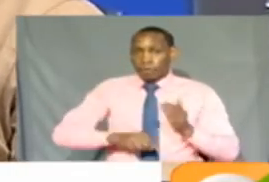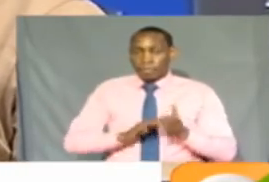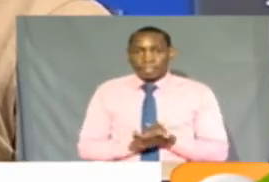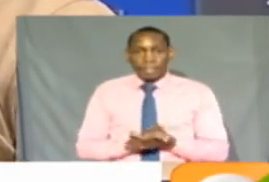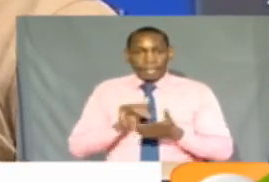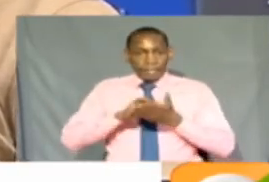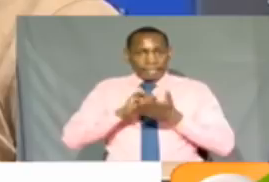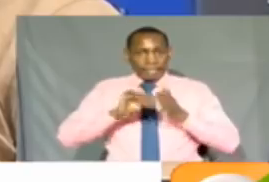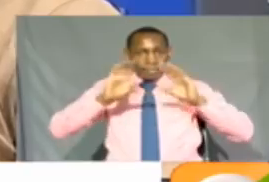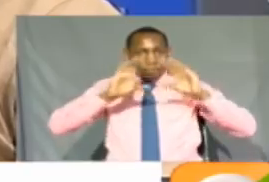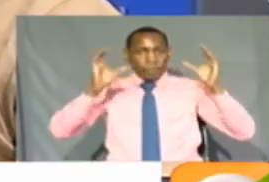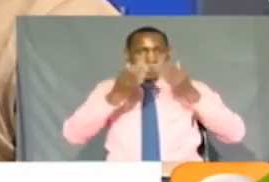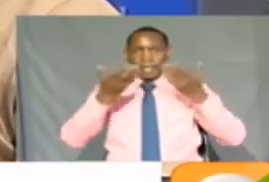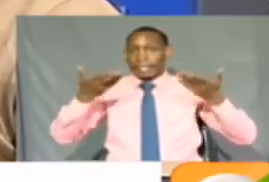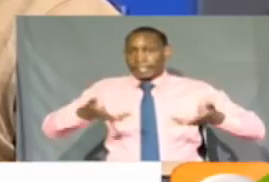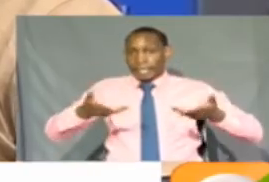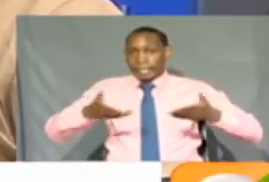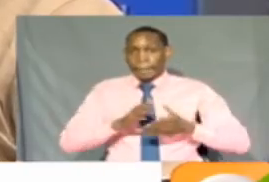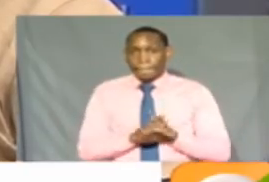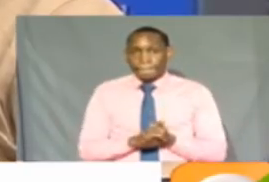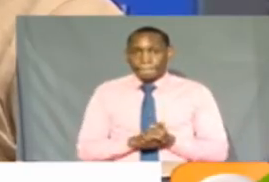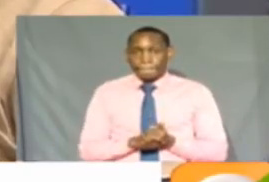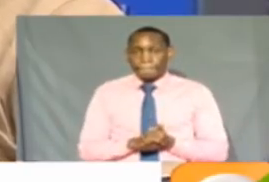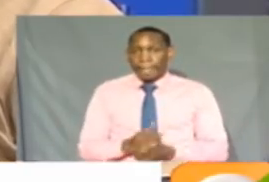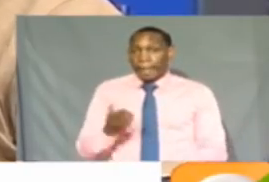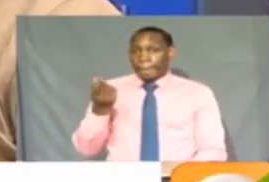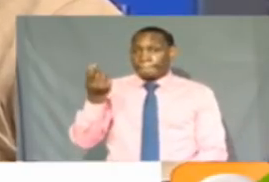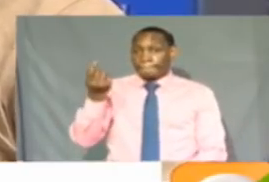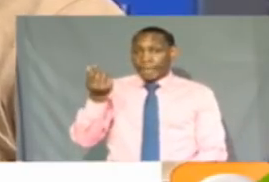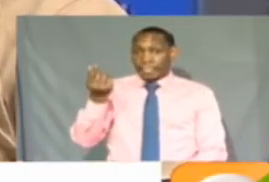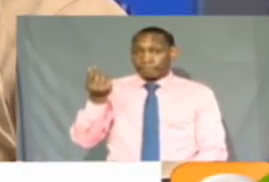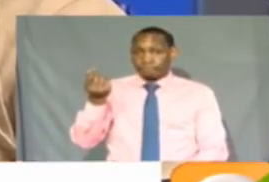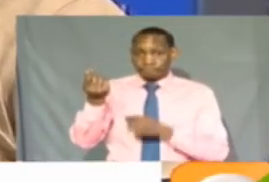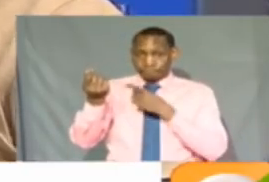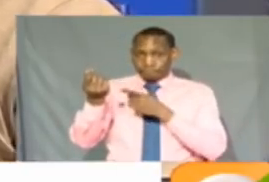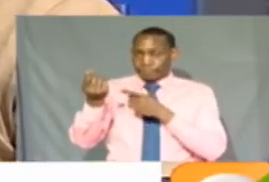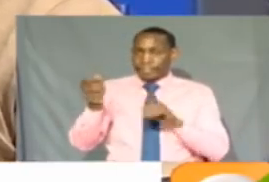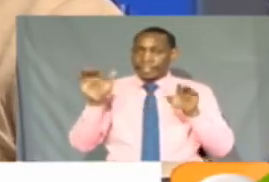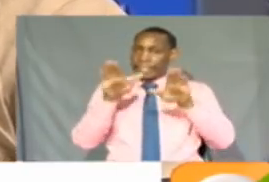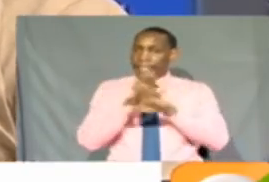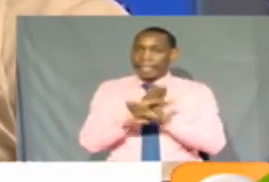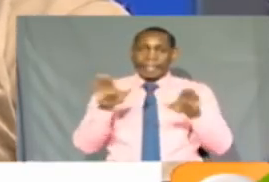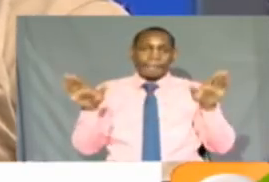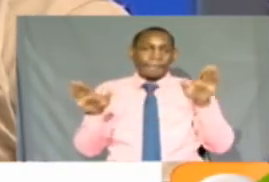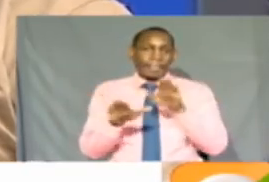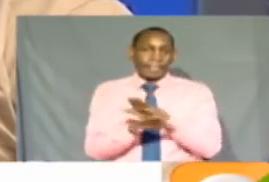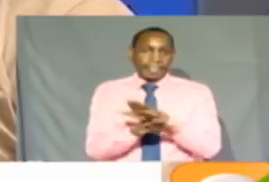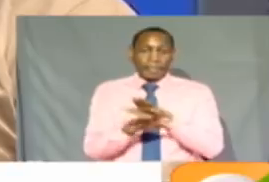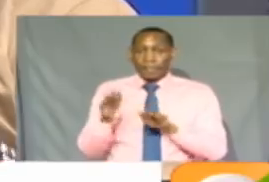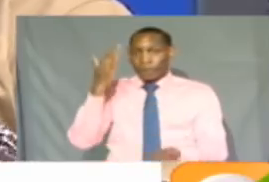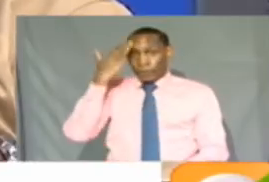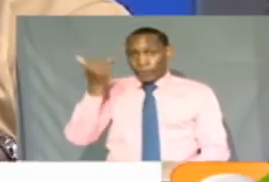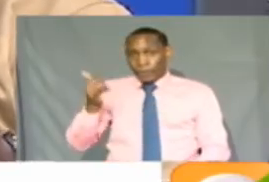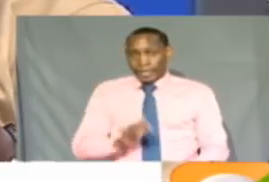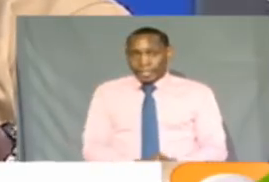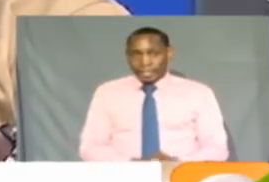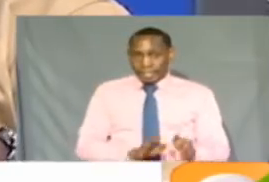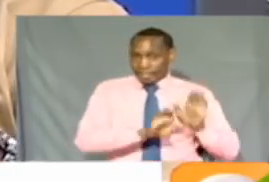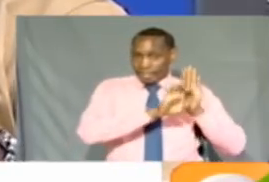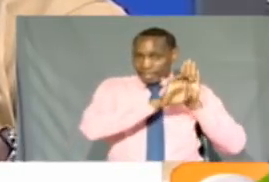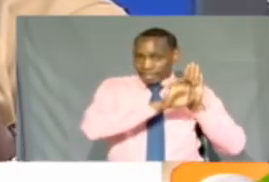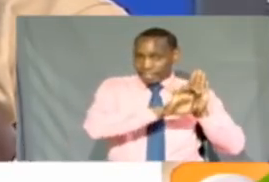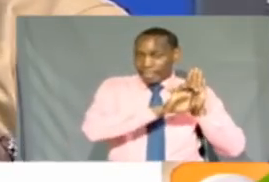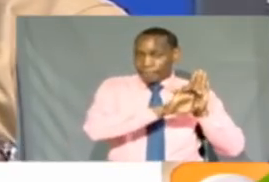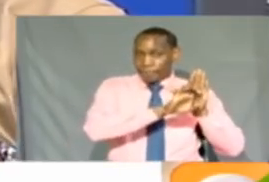the world of today, the money is the everything. This is because, for example, if